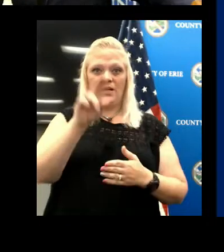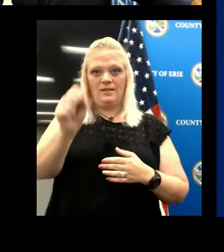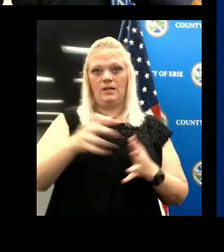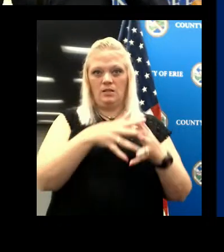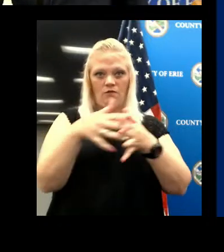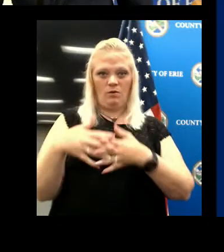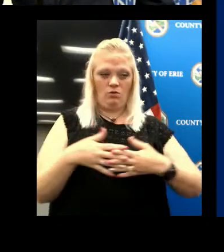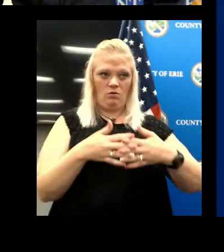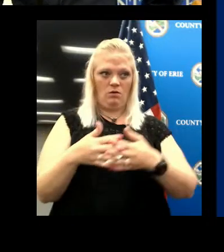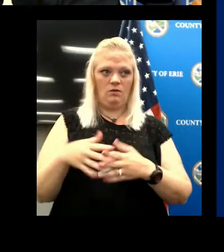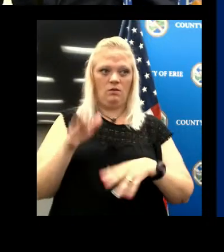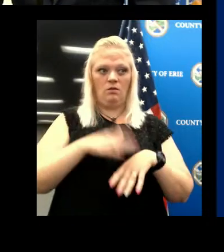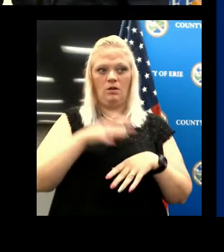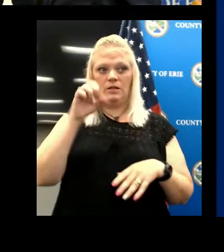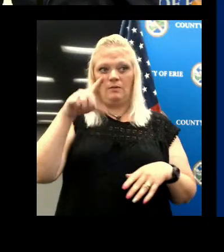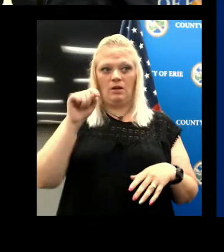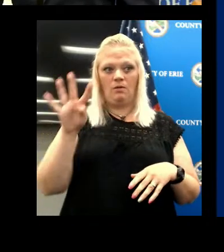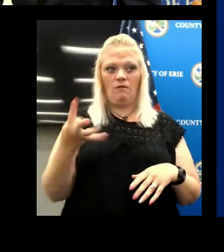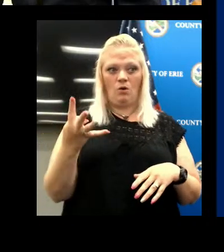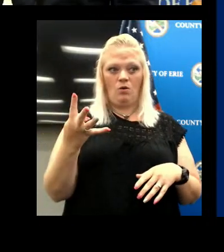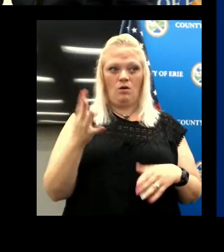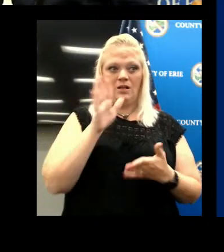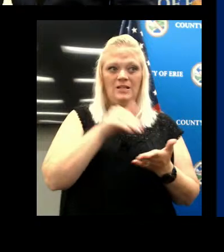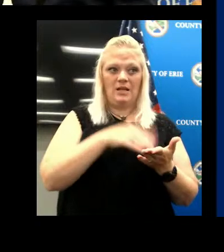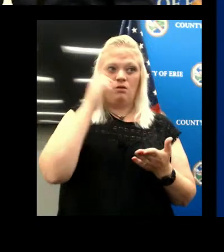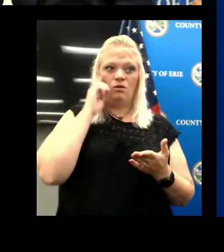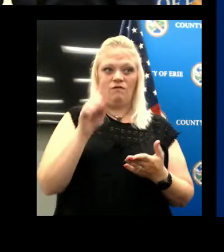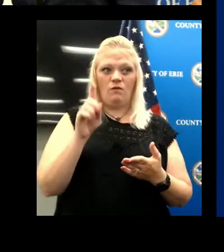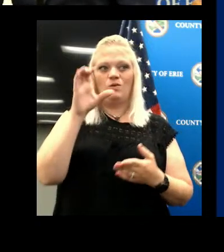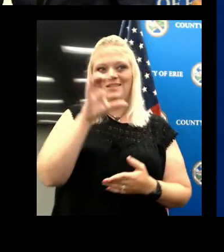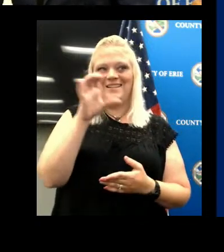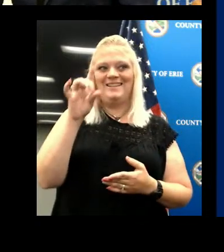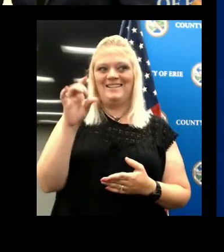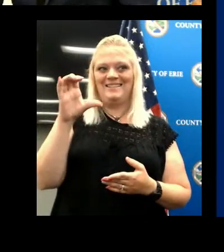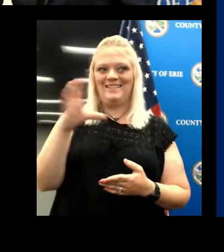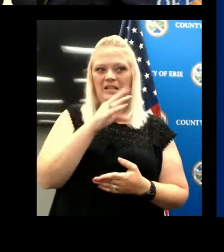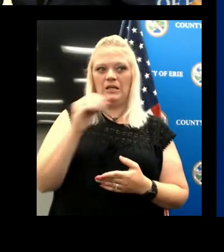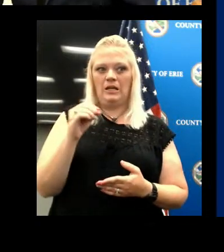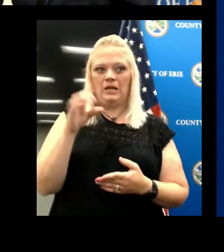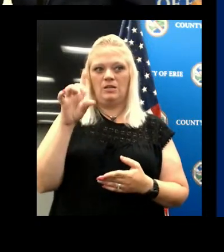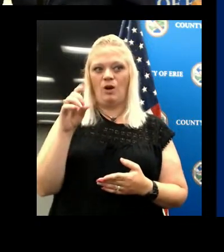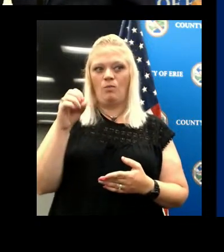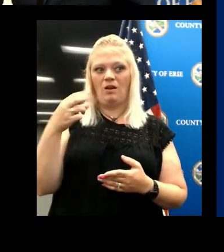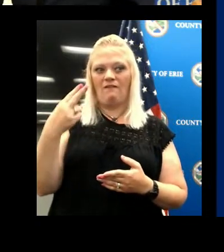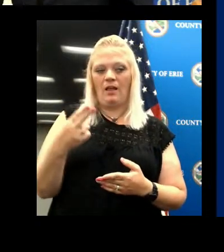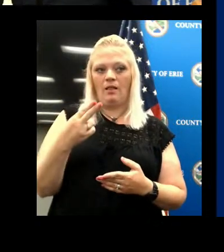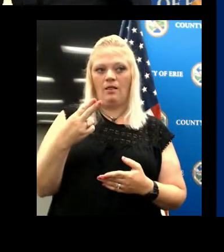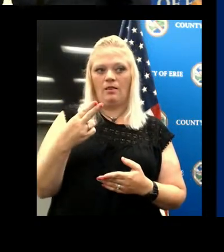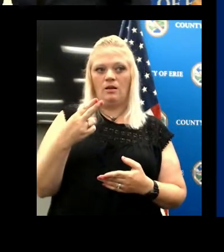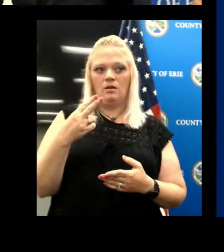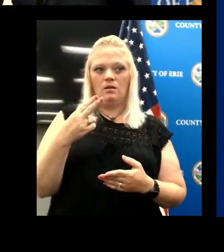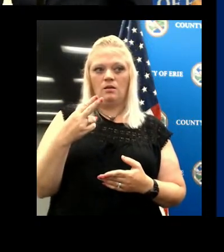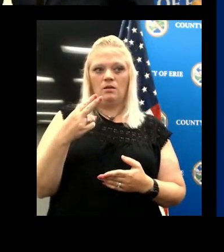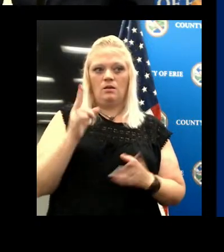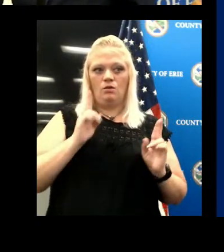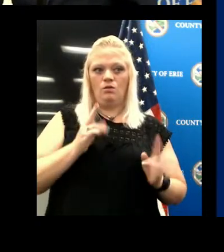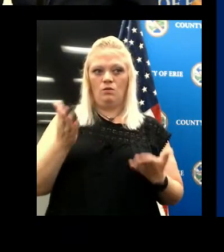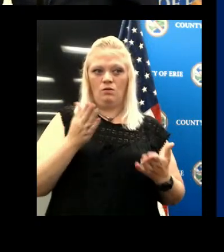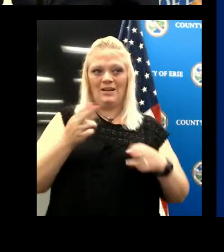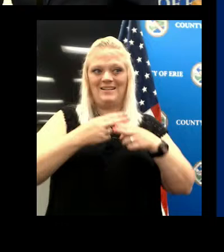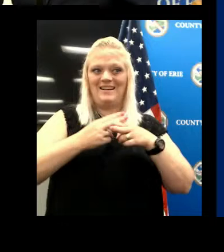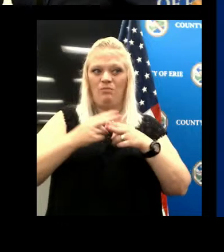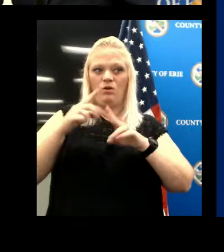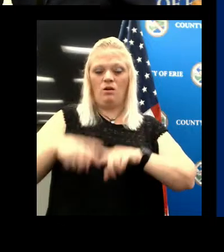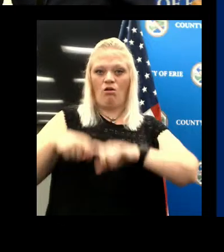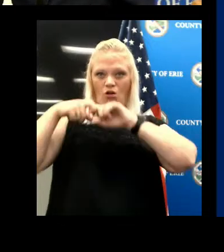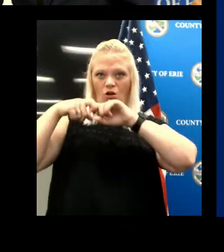America. On September 4th, the Centers for Disease Control and the U.S. Department of Health and Human Services announced a temporary